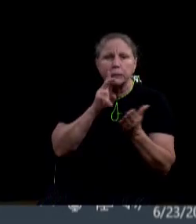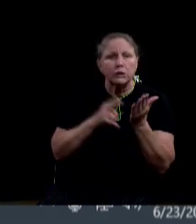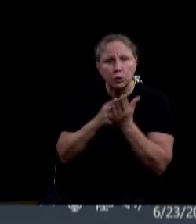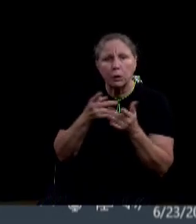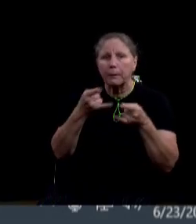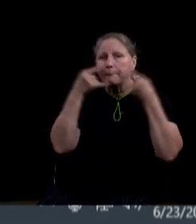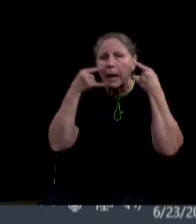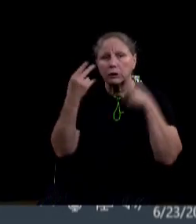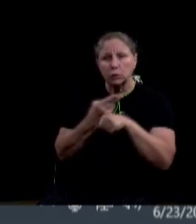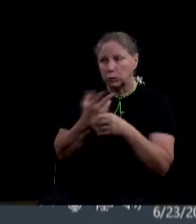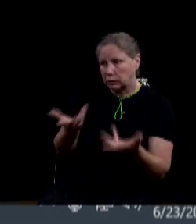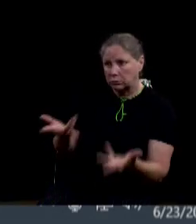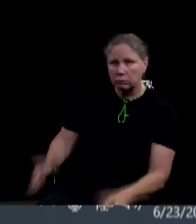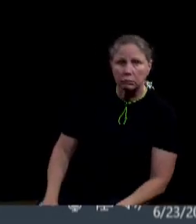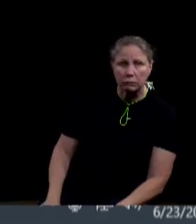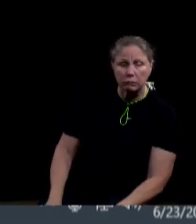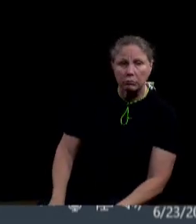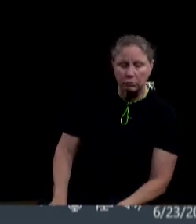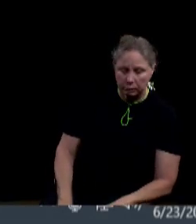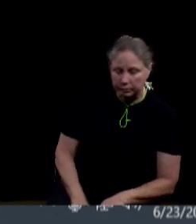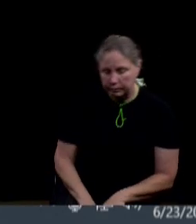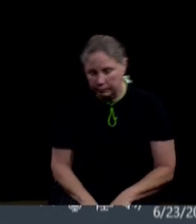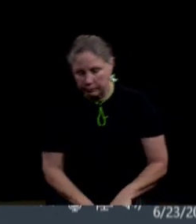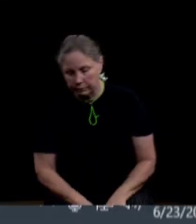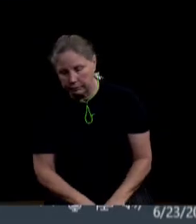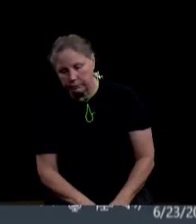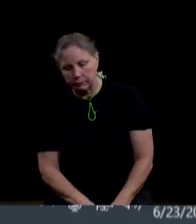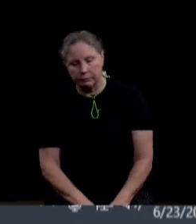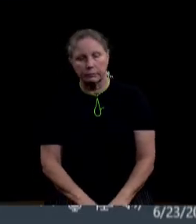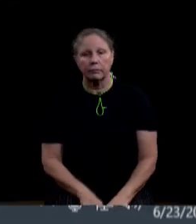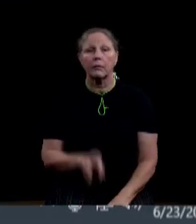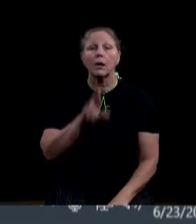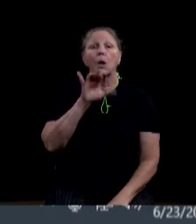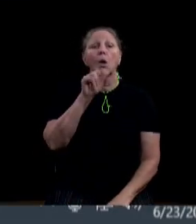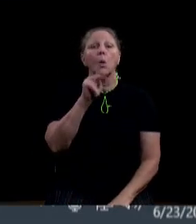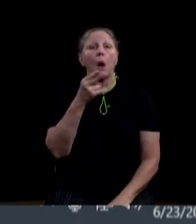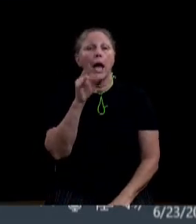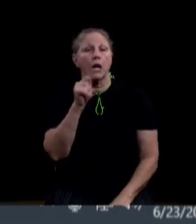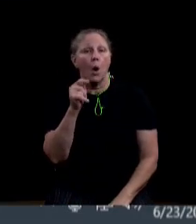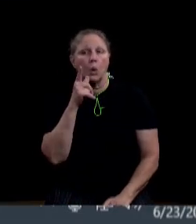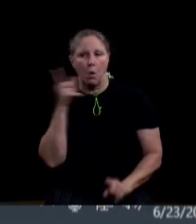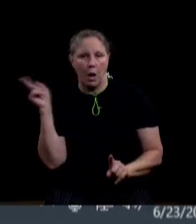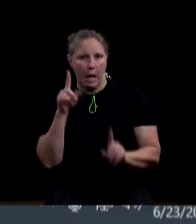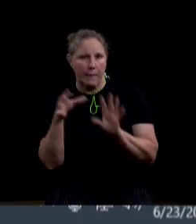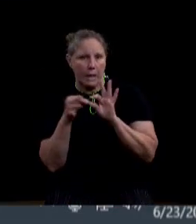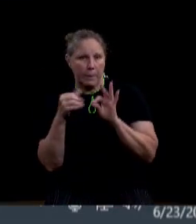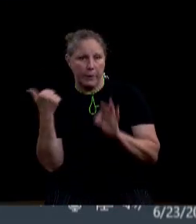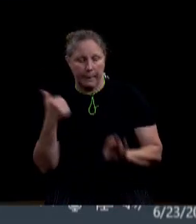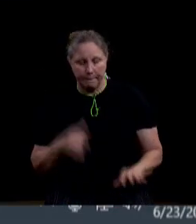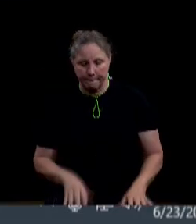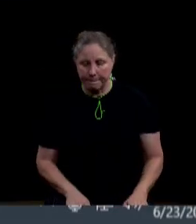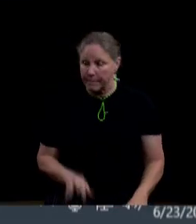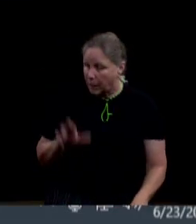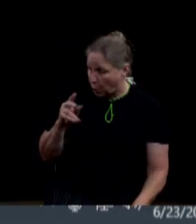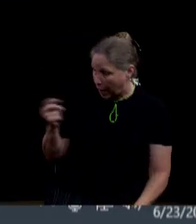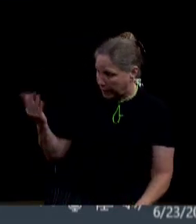We're going to have Ryan Holt step up for a moment and discuss that. Ryan, why don't you come over here and sit in my slot?